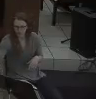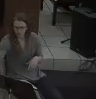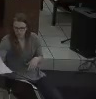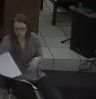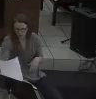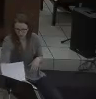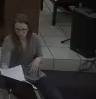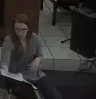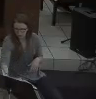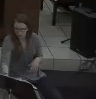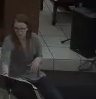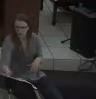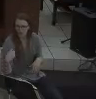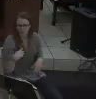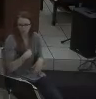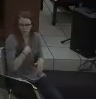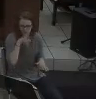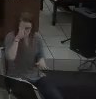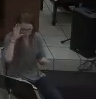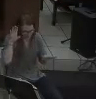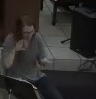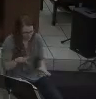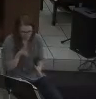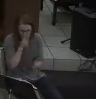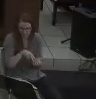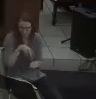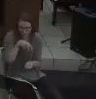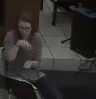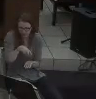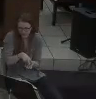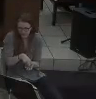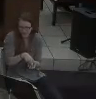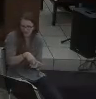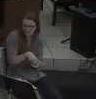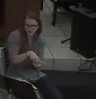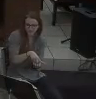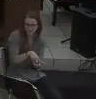We bow down on our